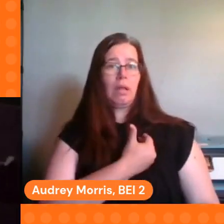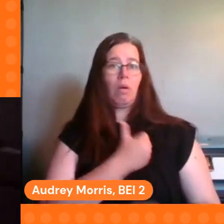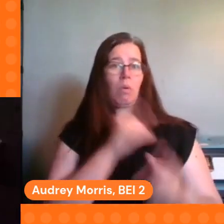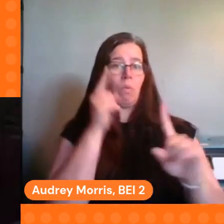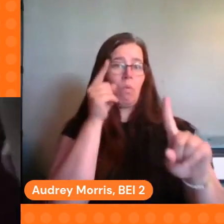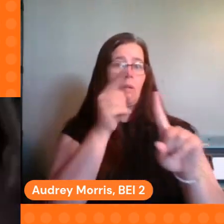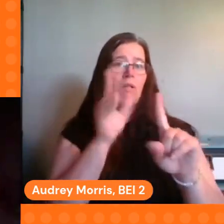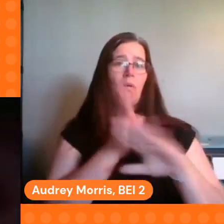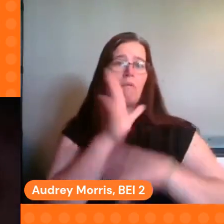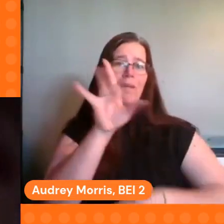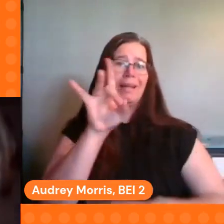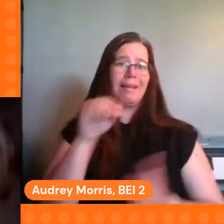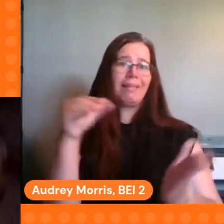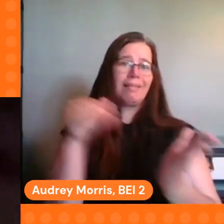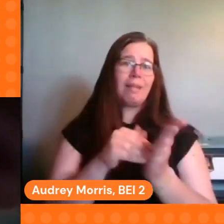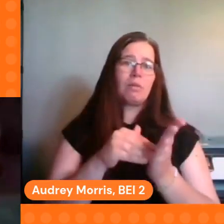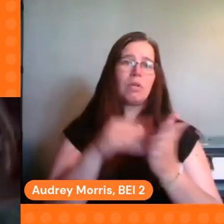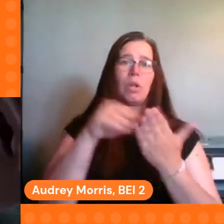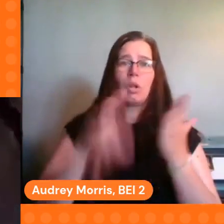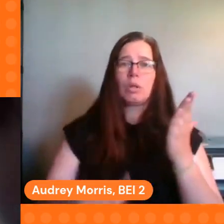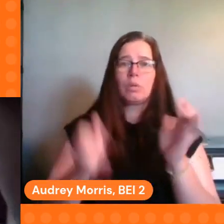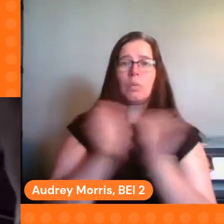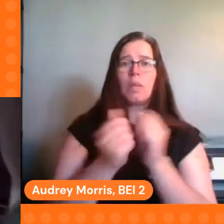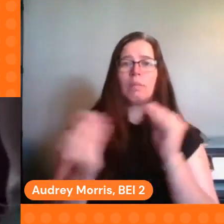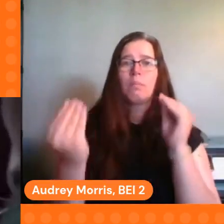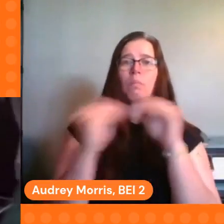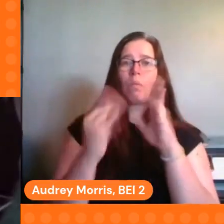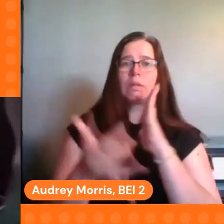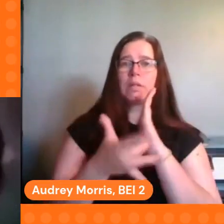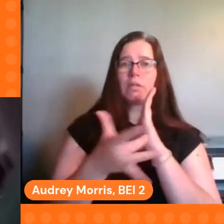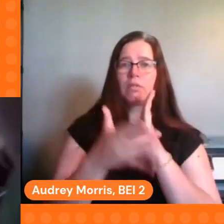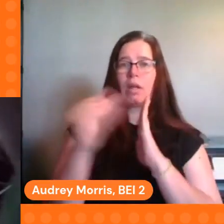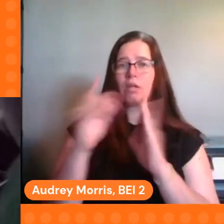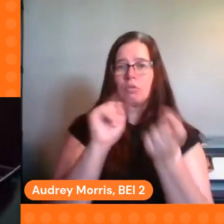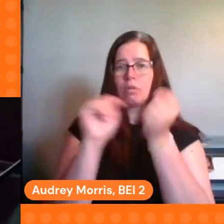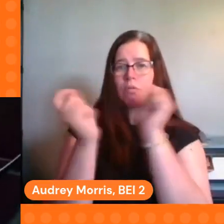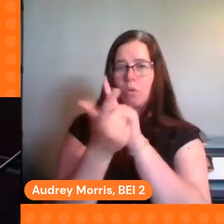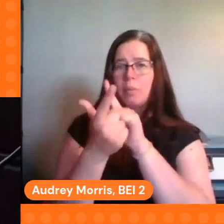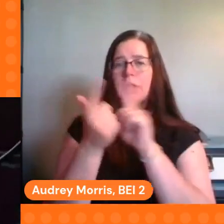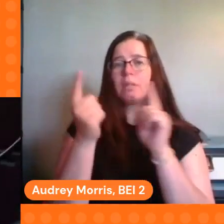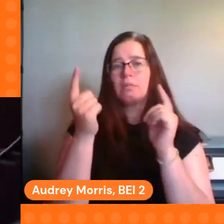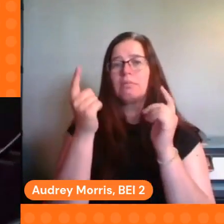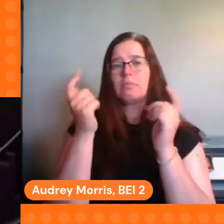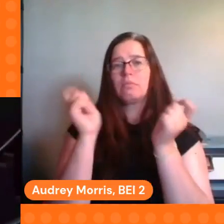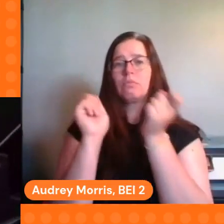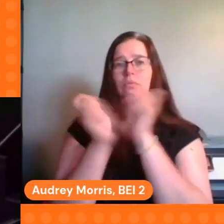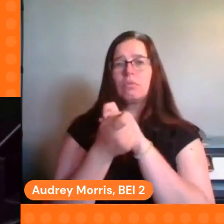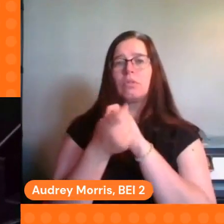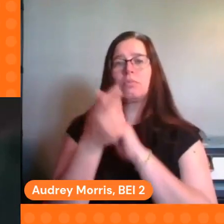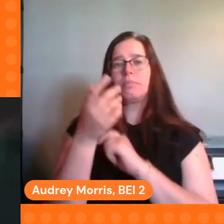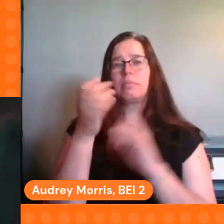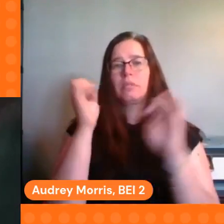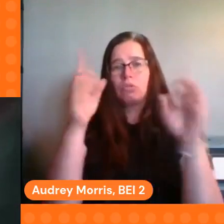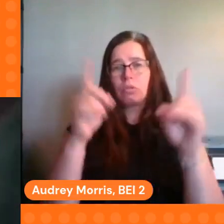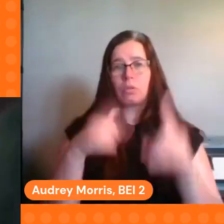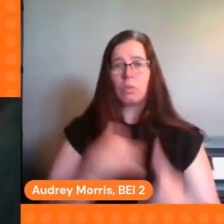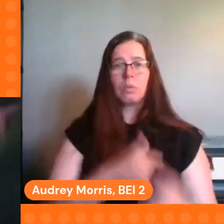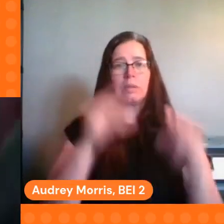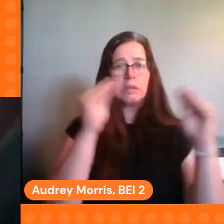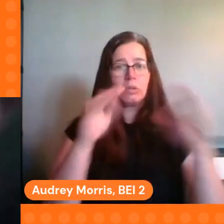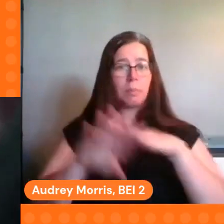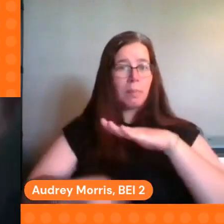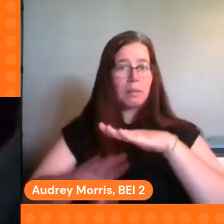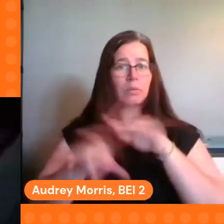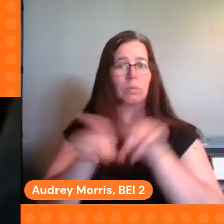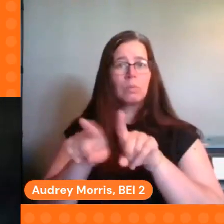80,000 learners with inclusive technology and transformative education. We are teaching beyond the basics too,